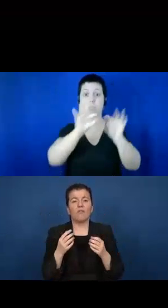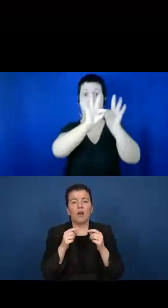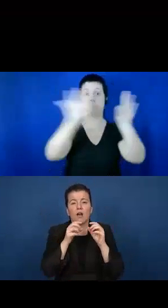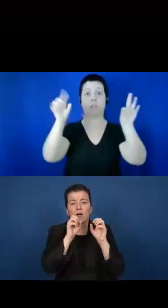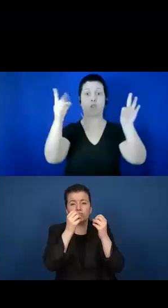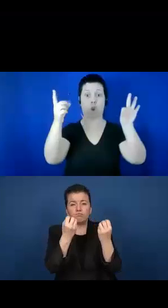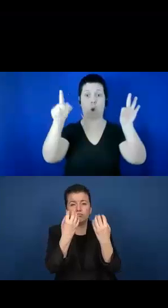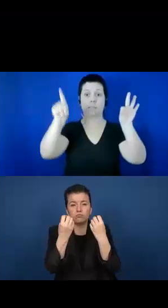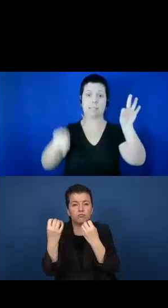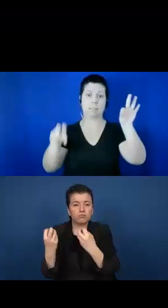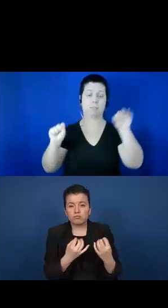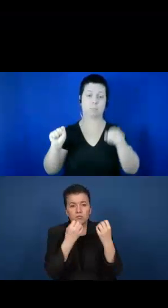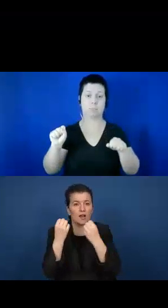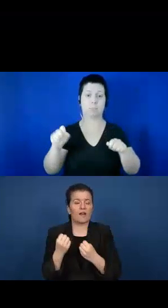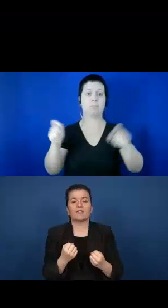actuators.